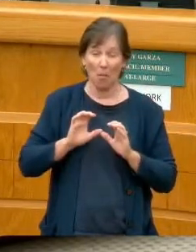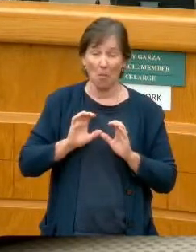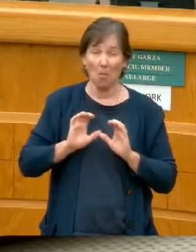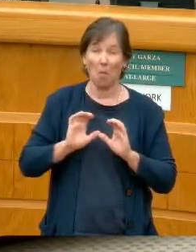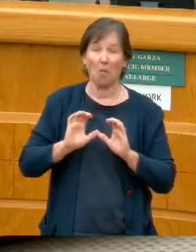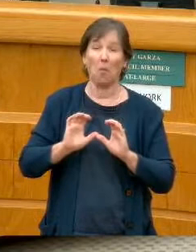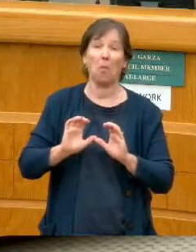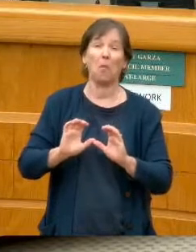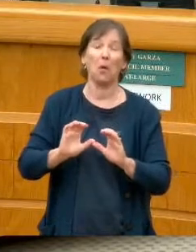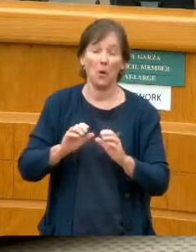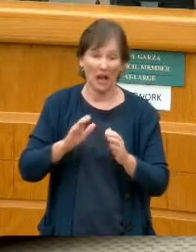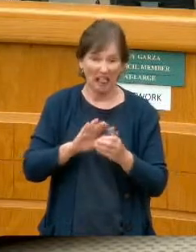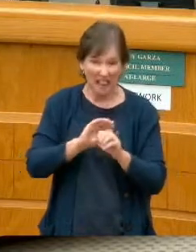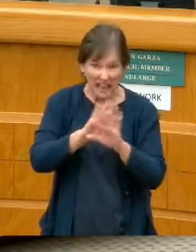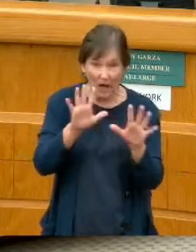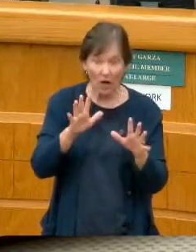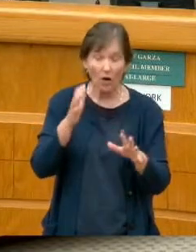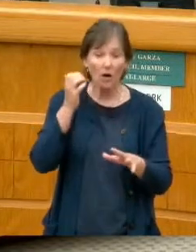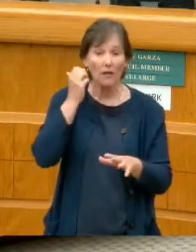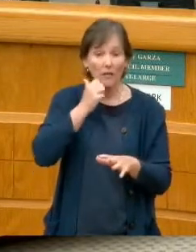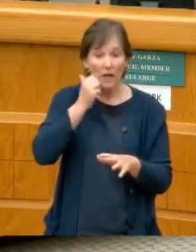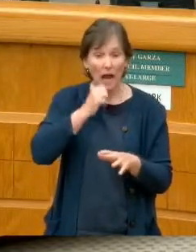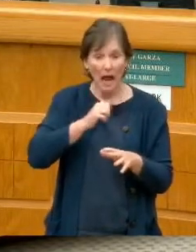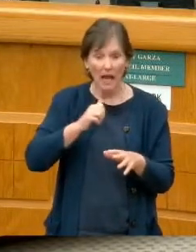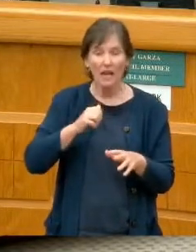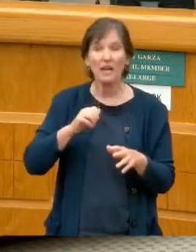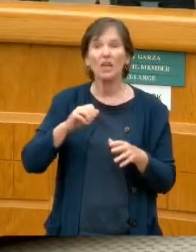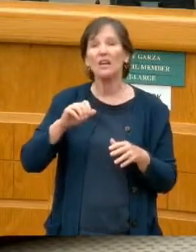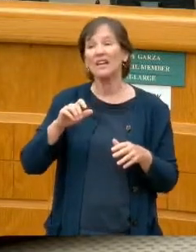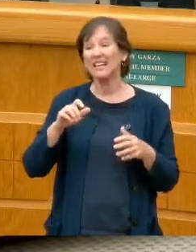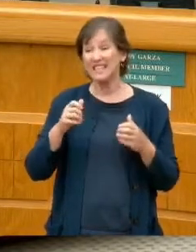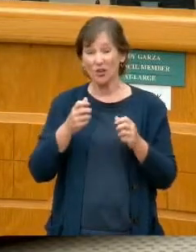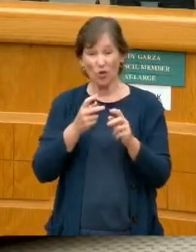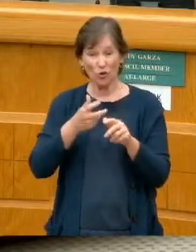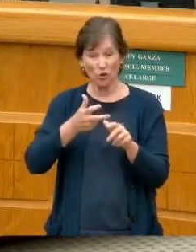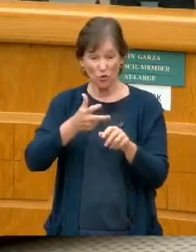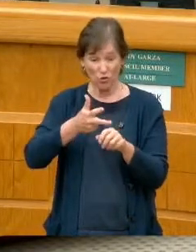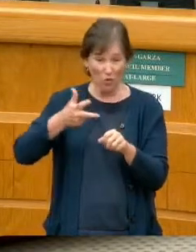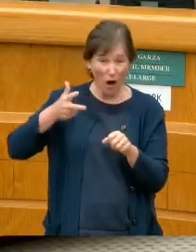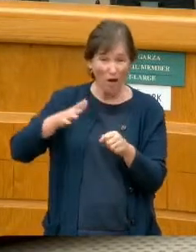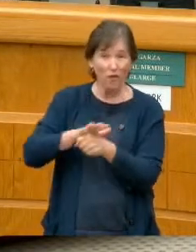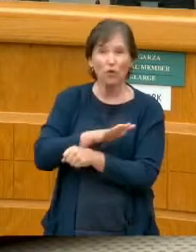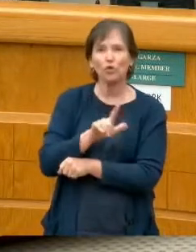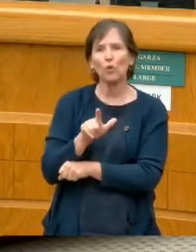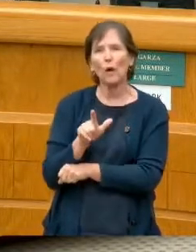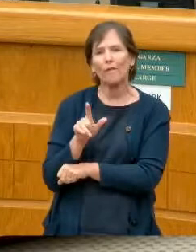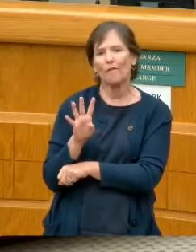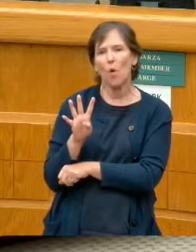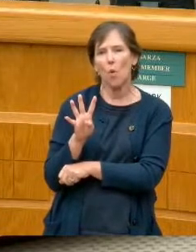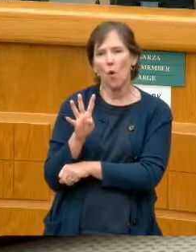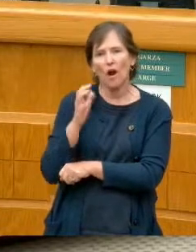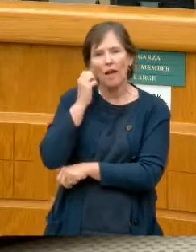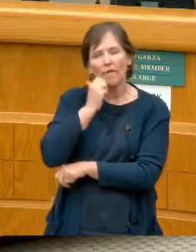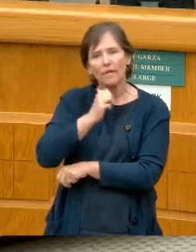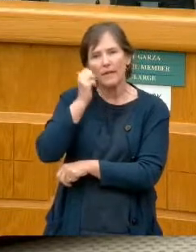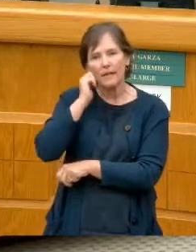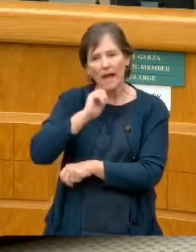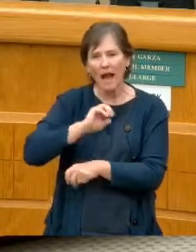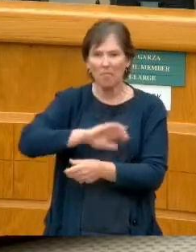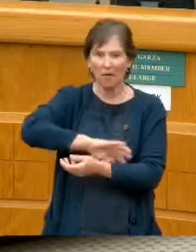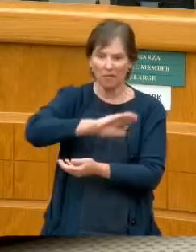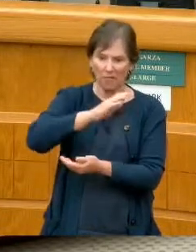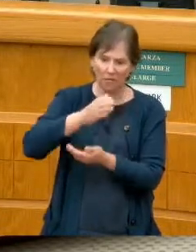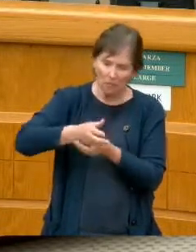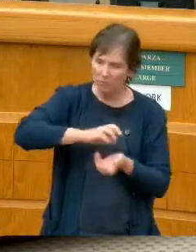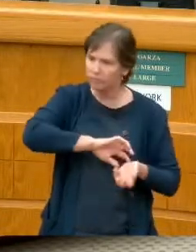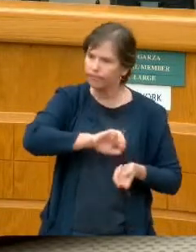to the landfill a day. It's a tremendous amount of volume of debris. And again, just